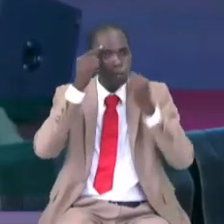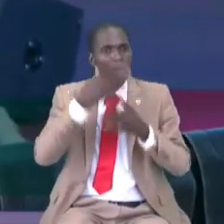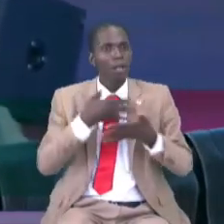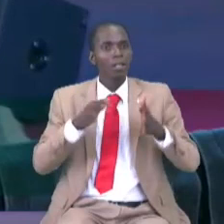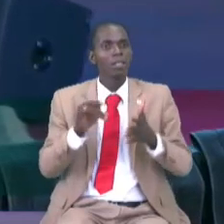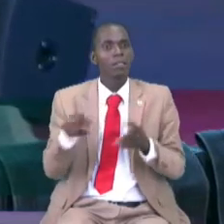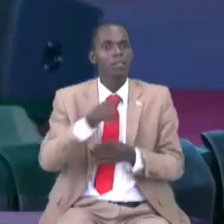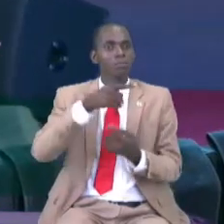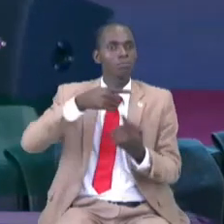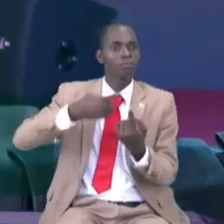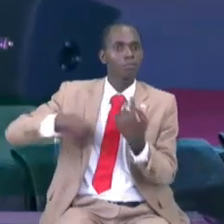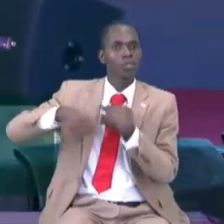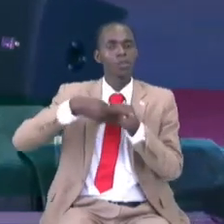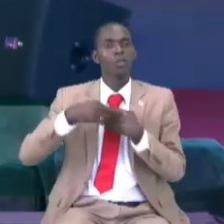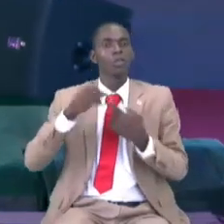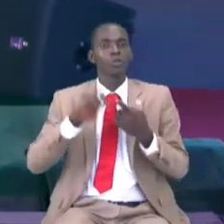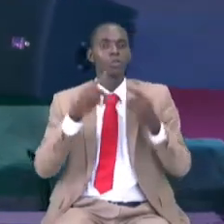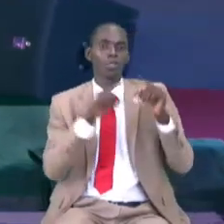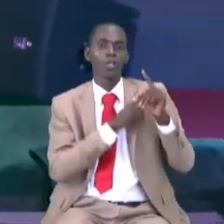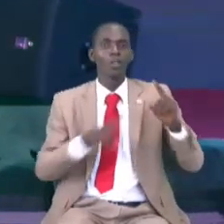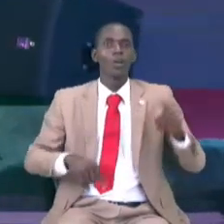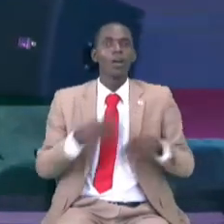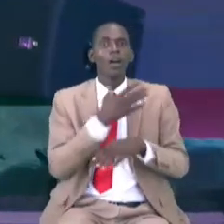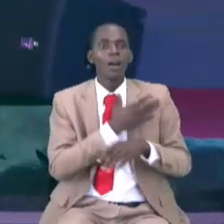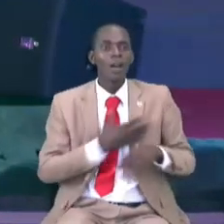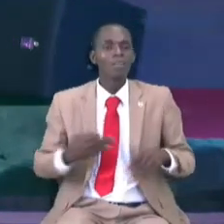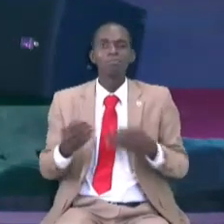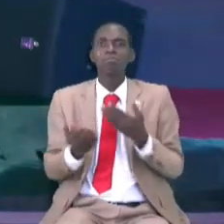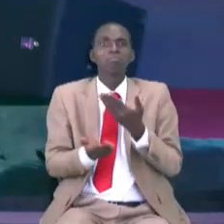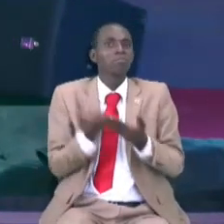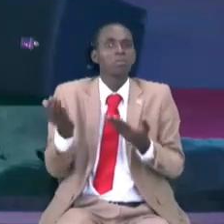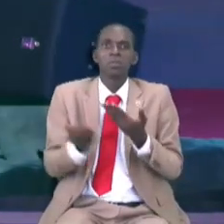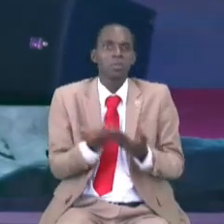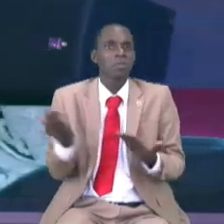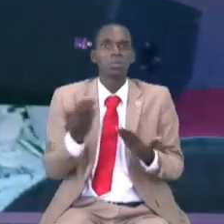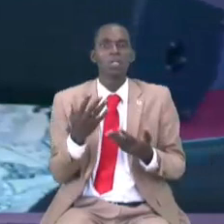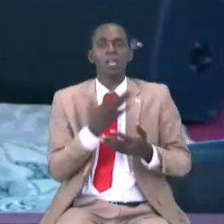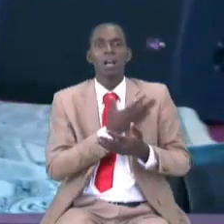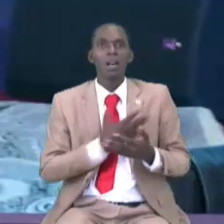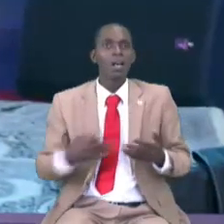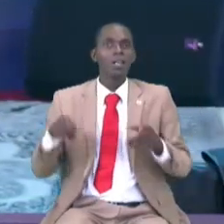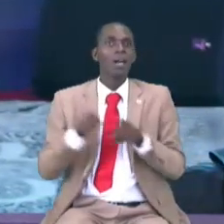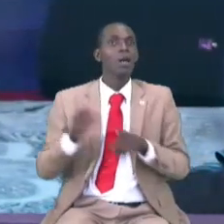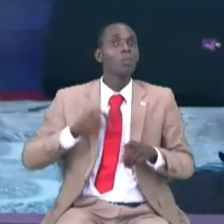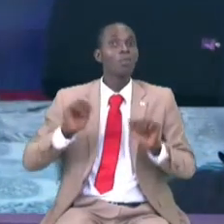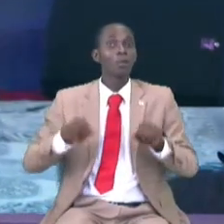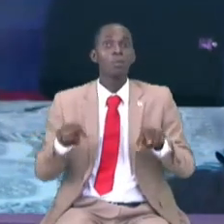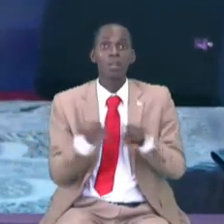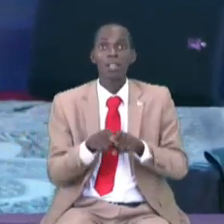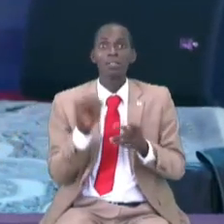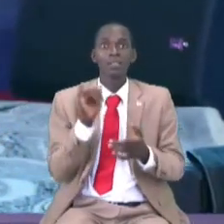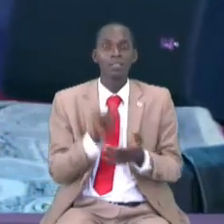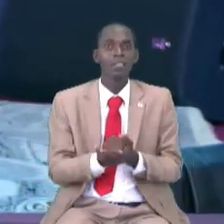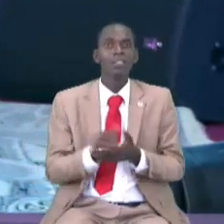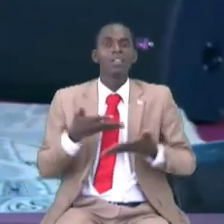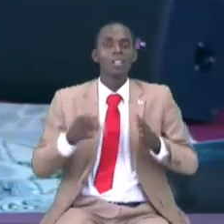as that, and as profitable as that, let him return, let her return unto the Lord, and